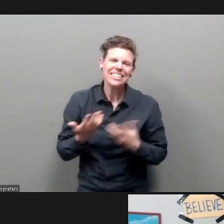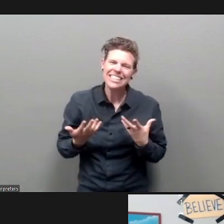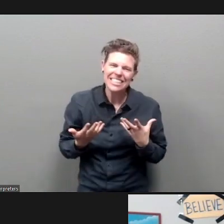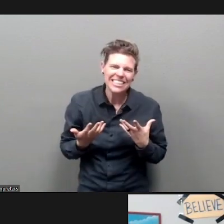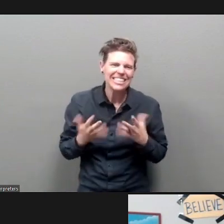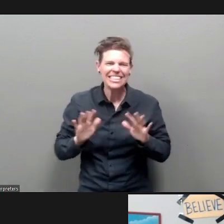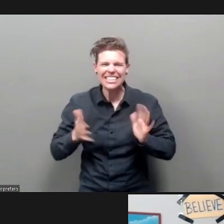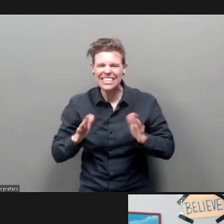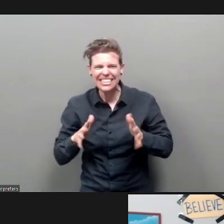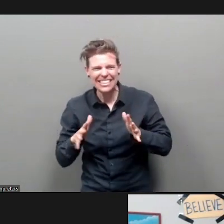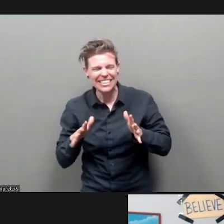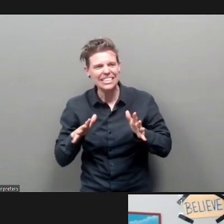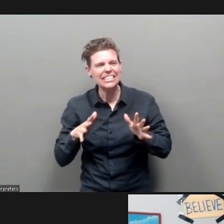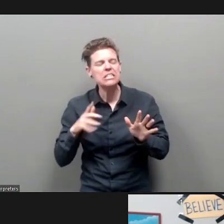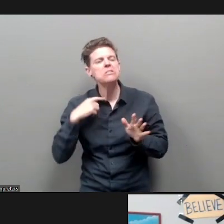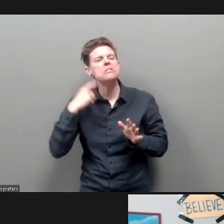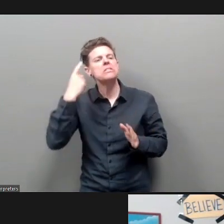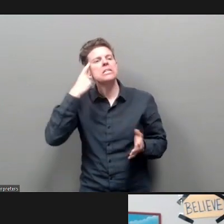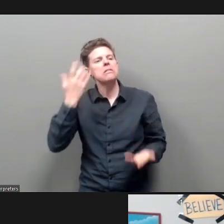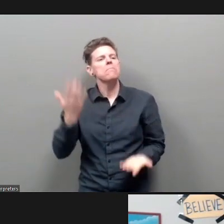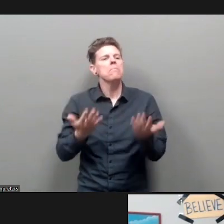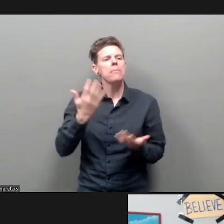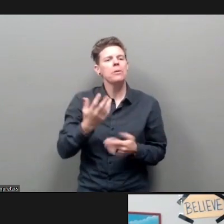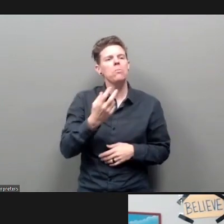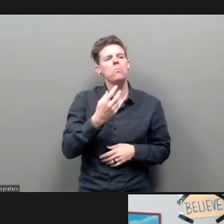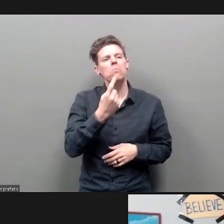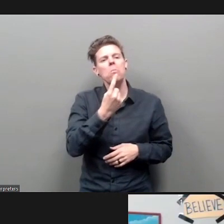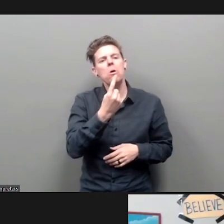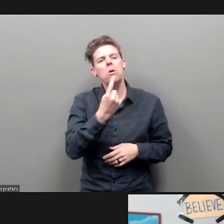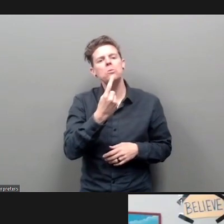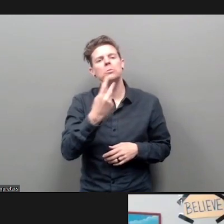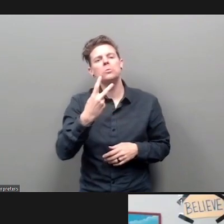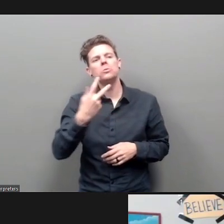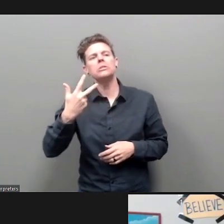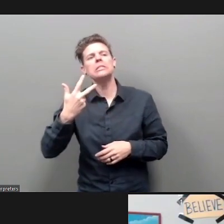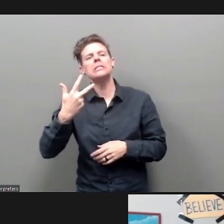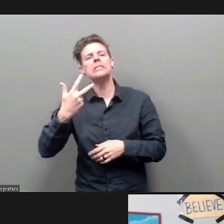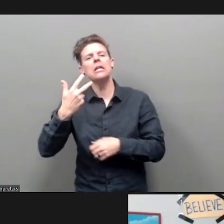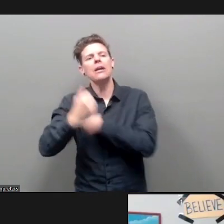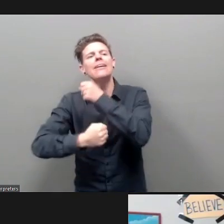couple a year until COVID becomes a seasonal virus.